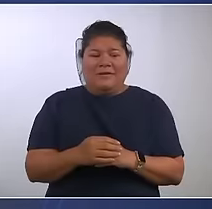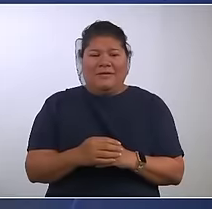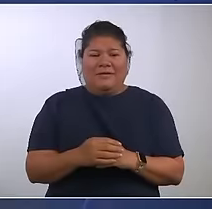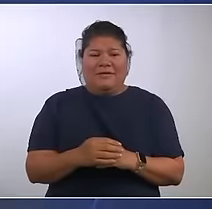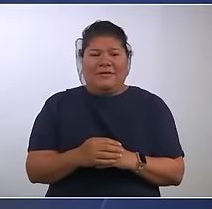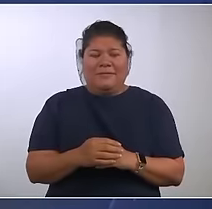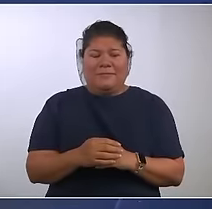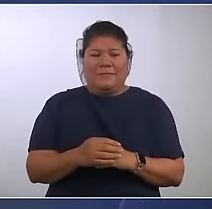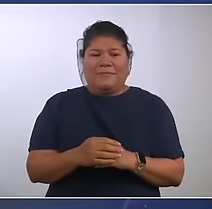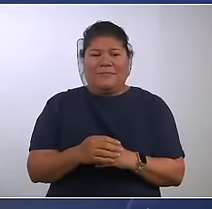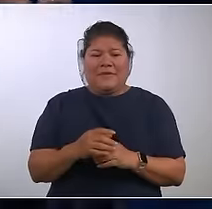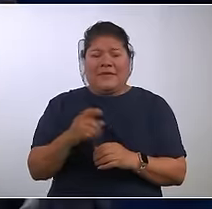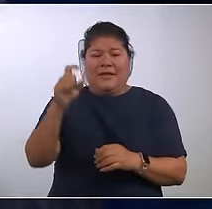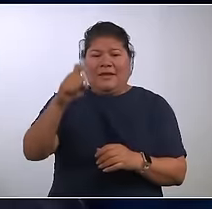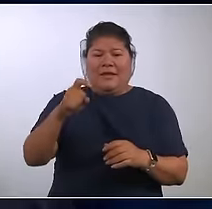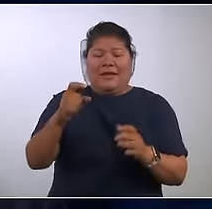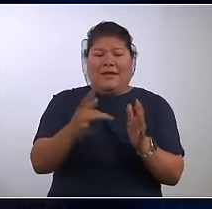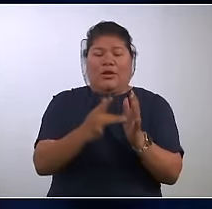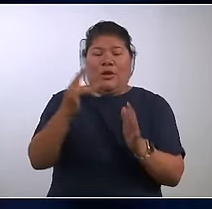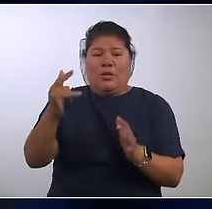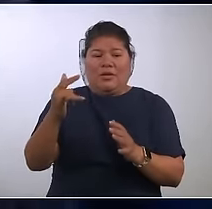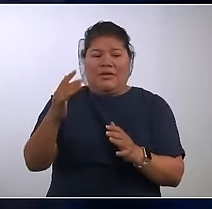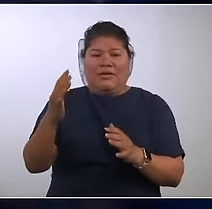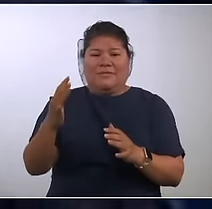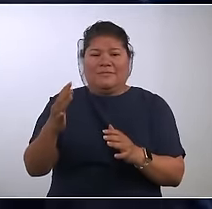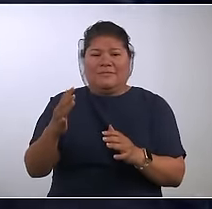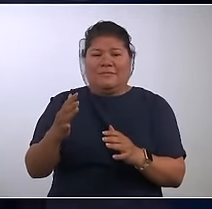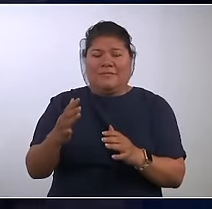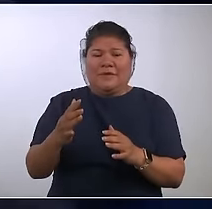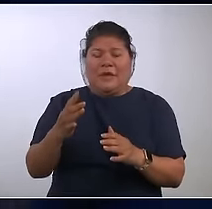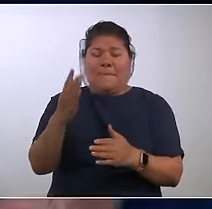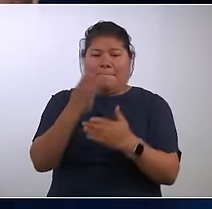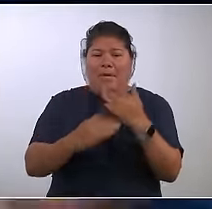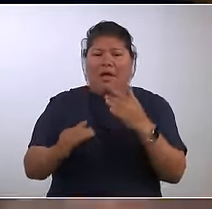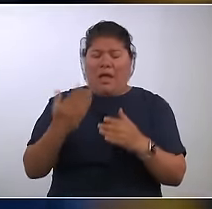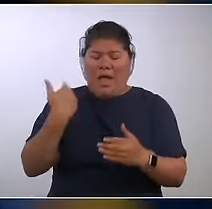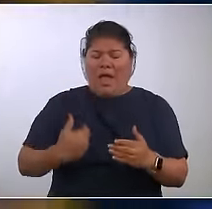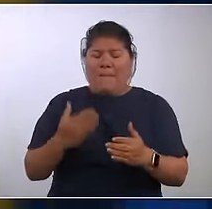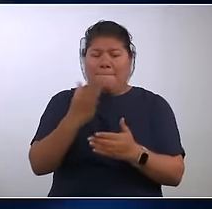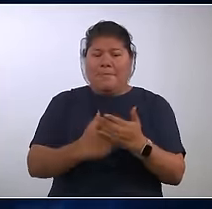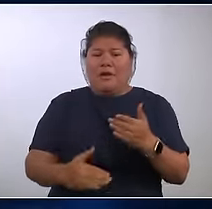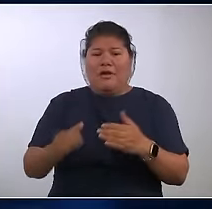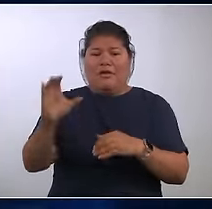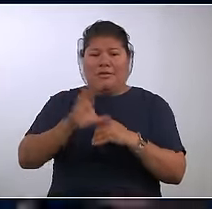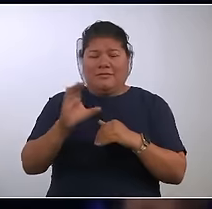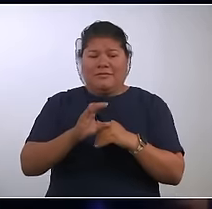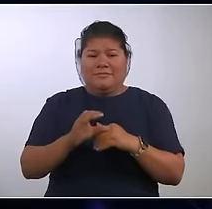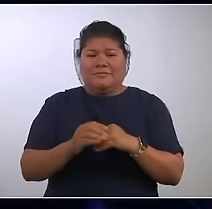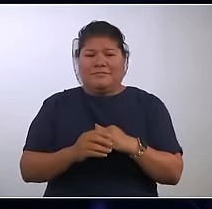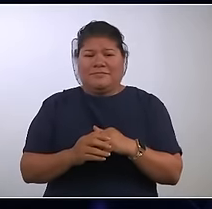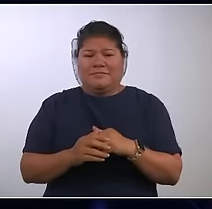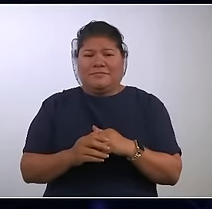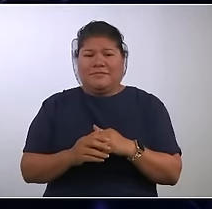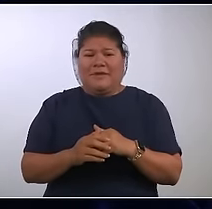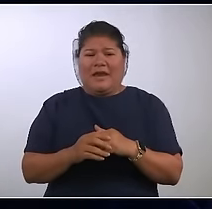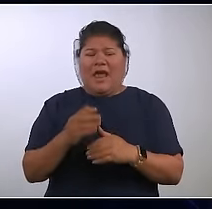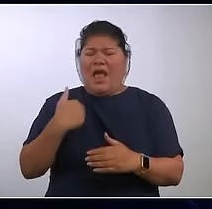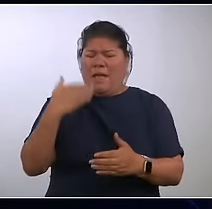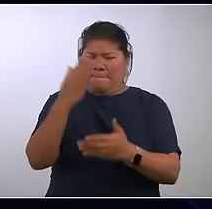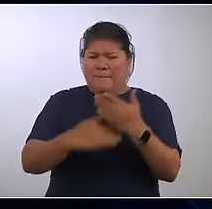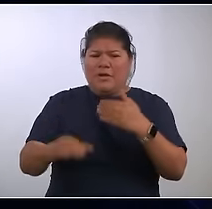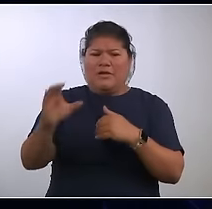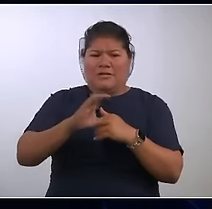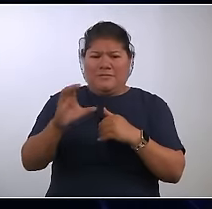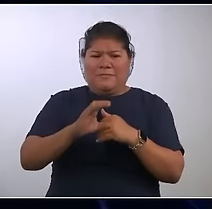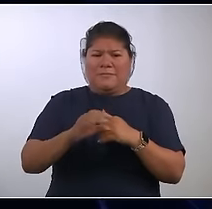Oh, somebody needs to give God glory right now. Alguien I'm a part of the gloria. Church. I'm a part of the church. Soy parte de I'm la iglesia. A part of the church.